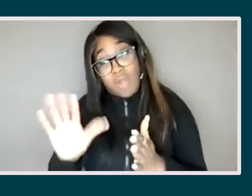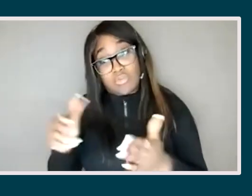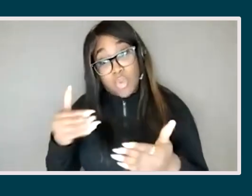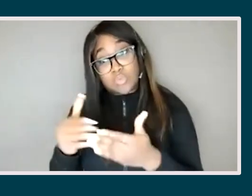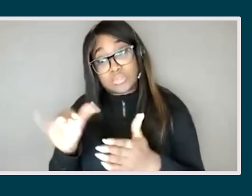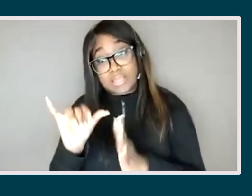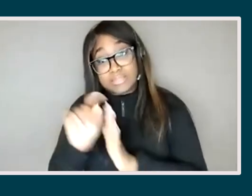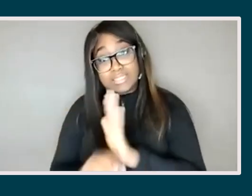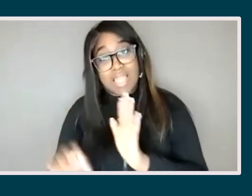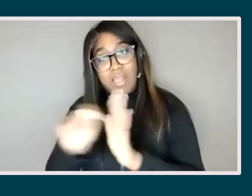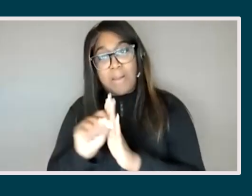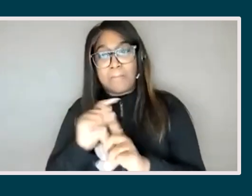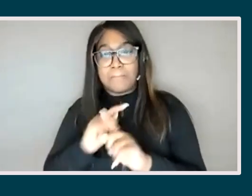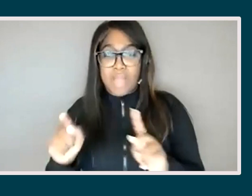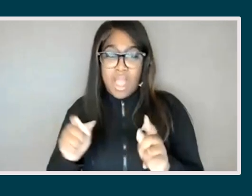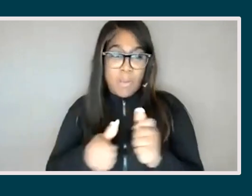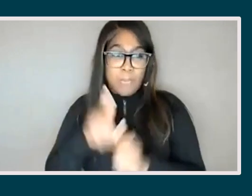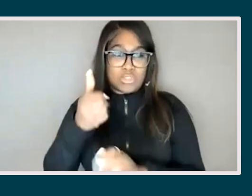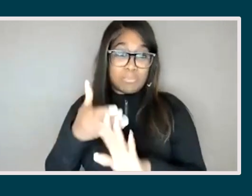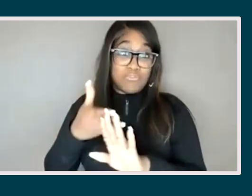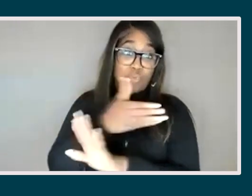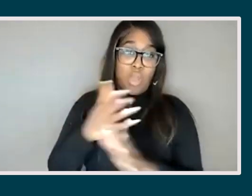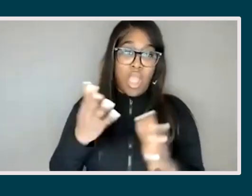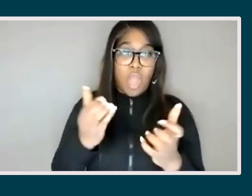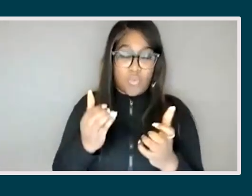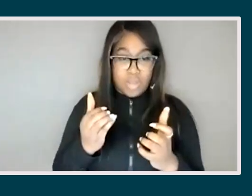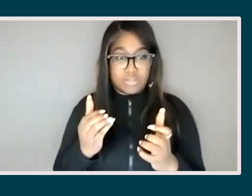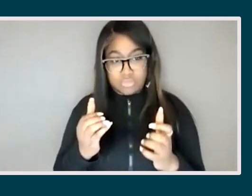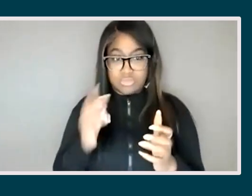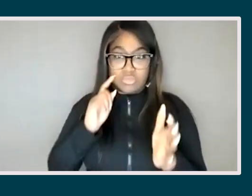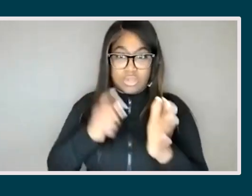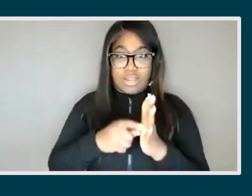was mostly before I was recognizing that I also wanted to identify as non-binary.